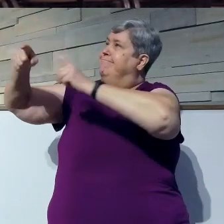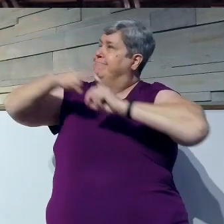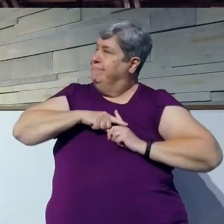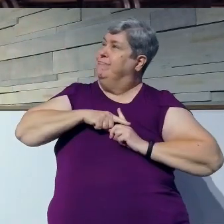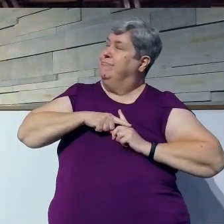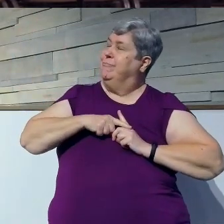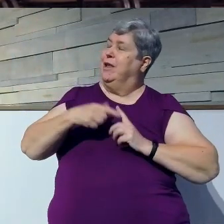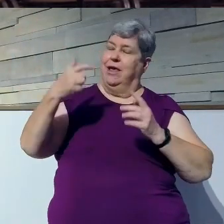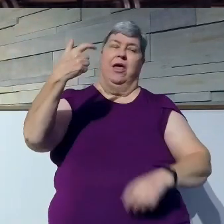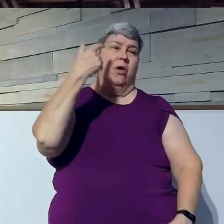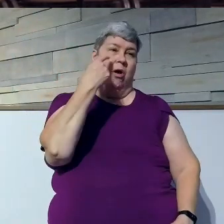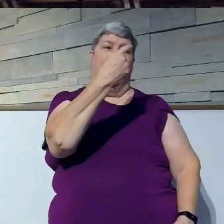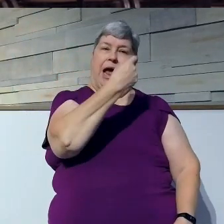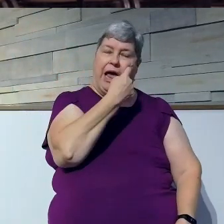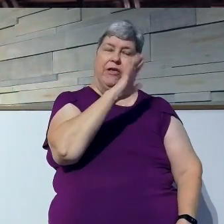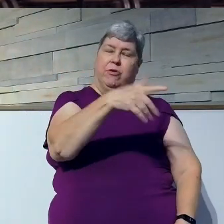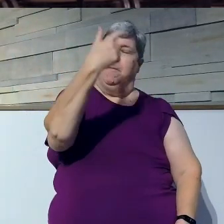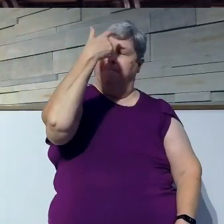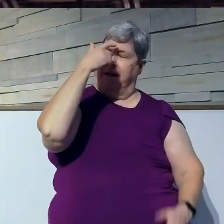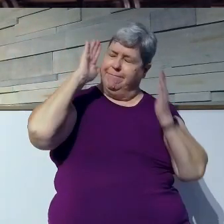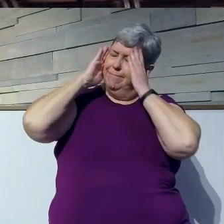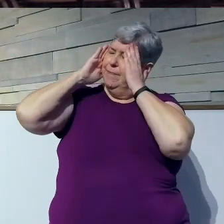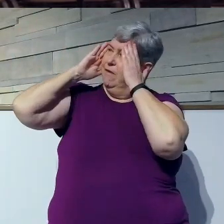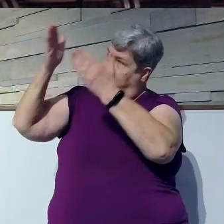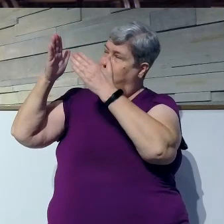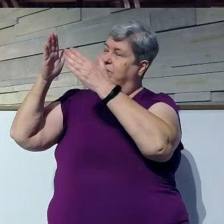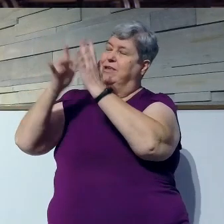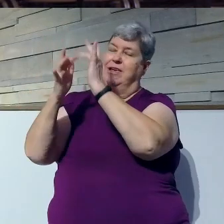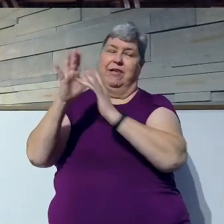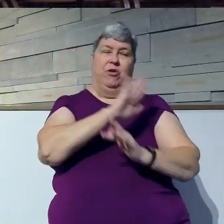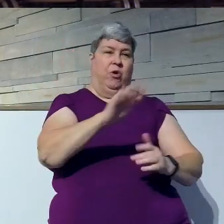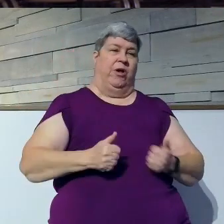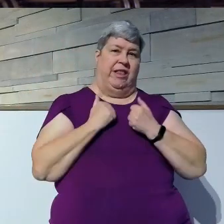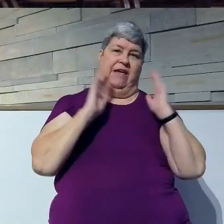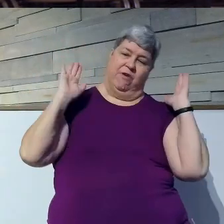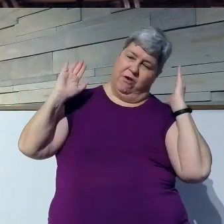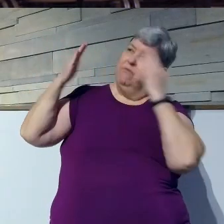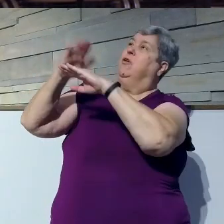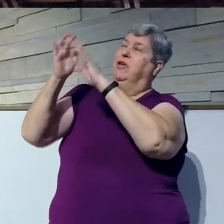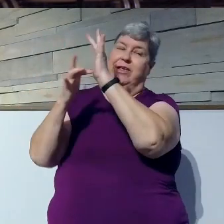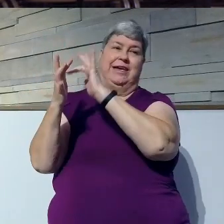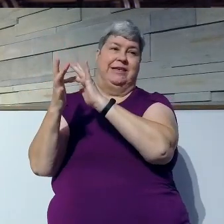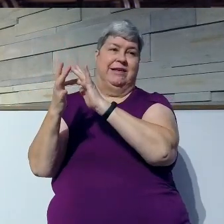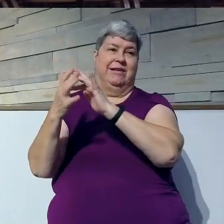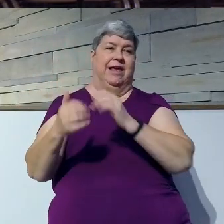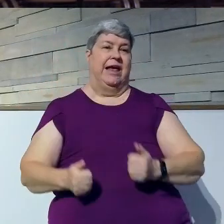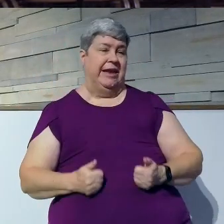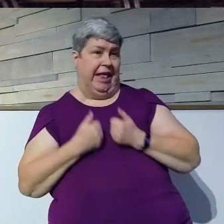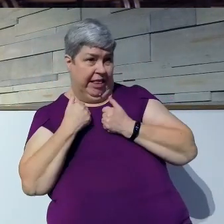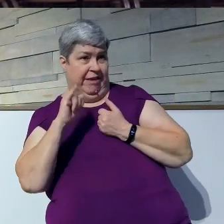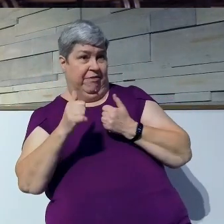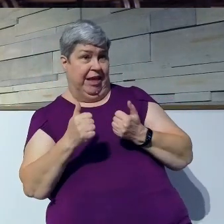Christ, to fix your eyes on Jesus, to orient your life around Jesus Christ, and to live